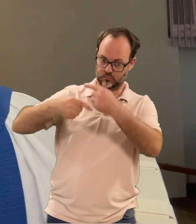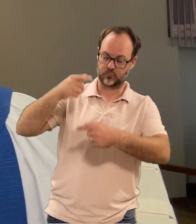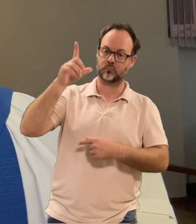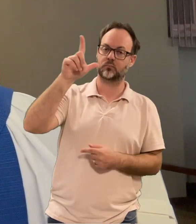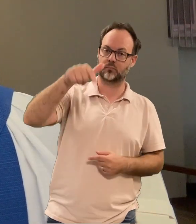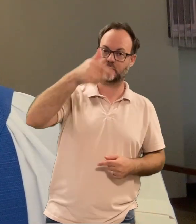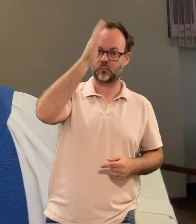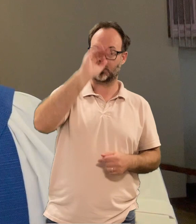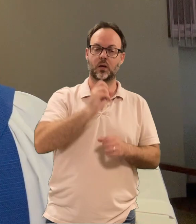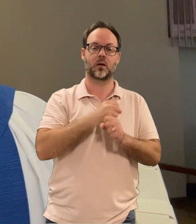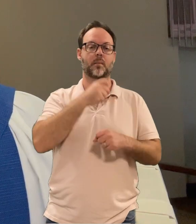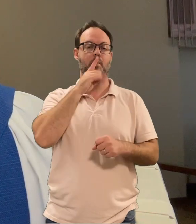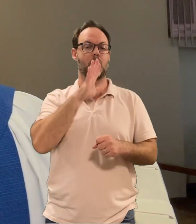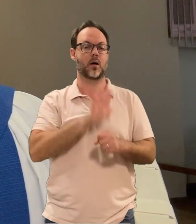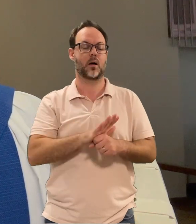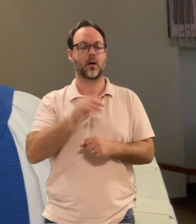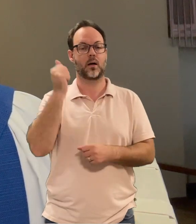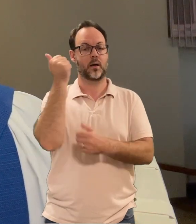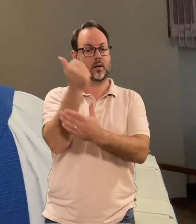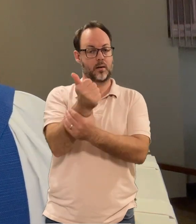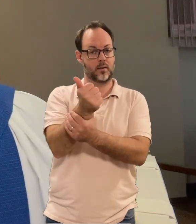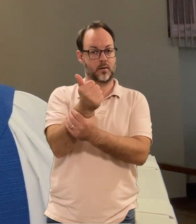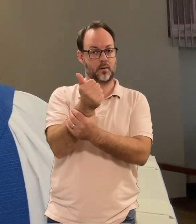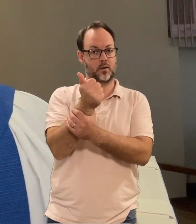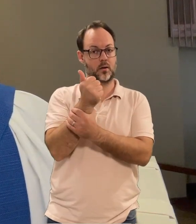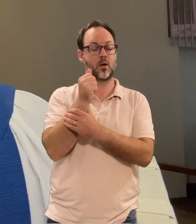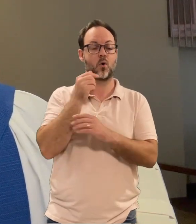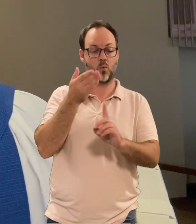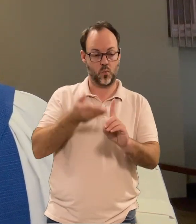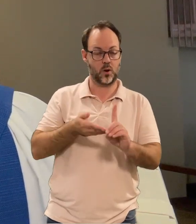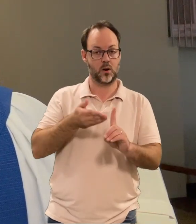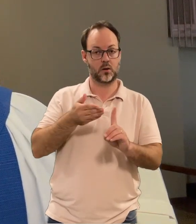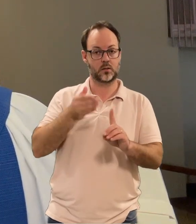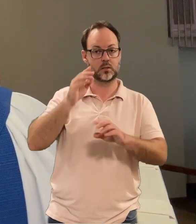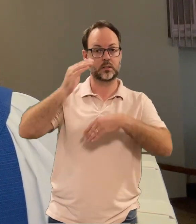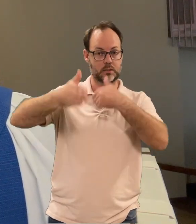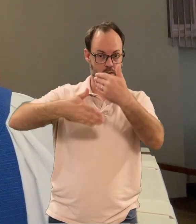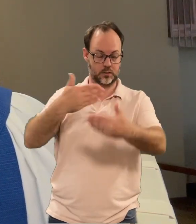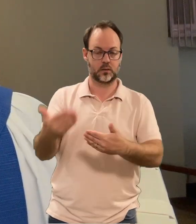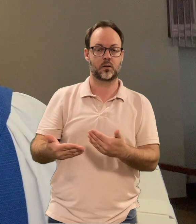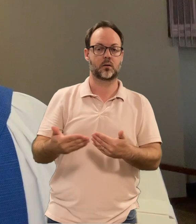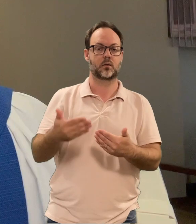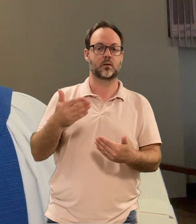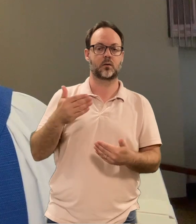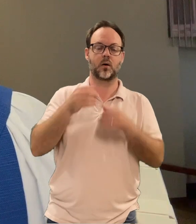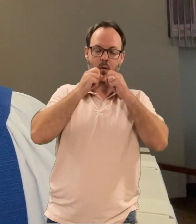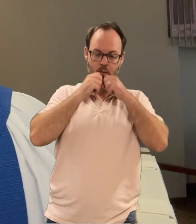And then, generations later, God made a promise to Abraham that one of